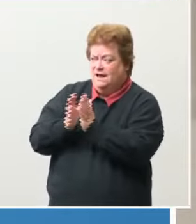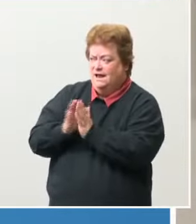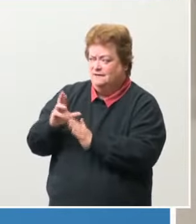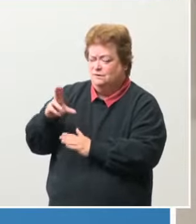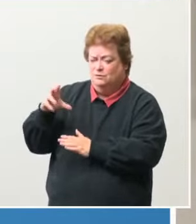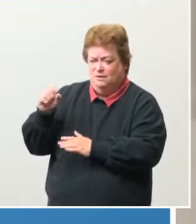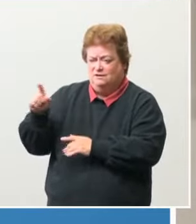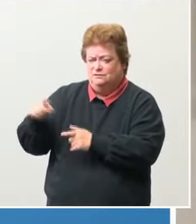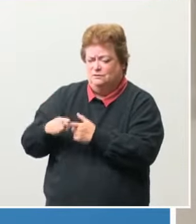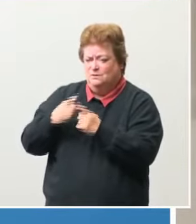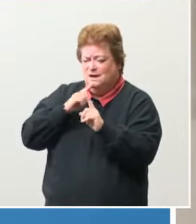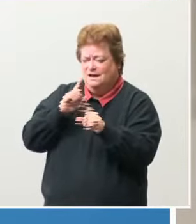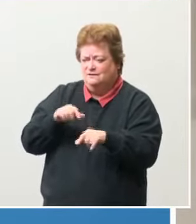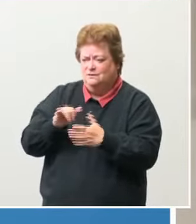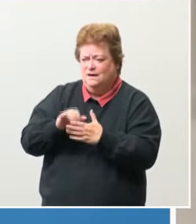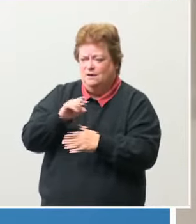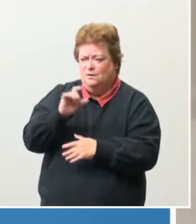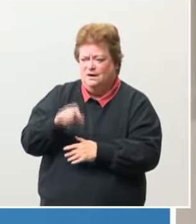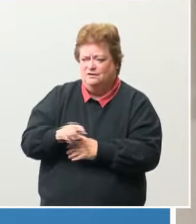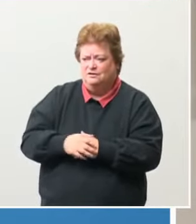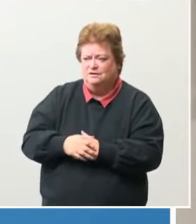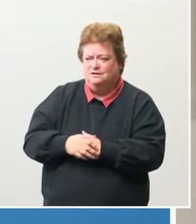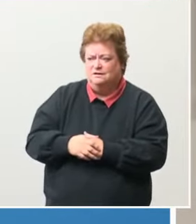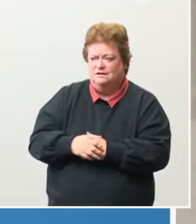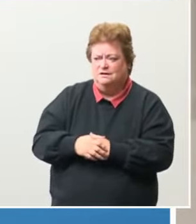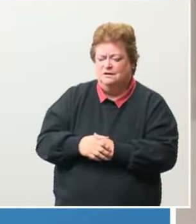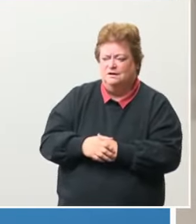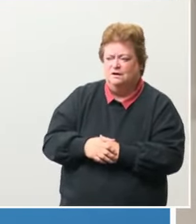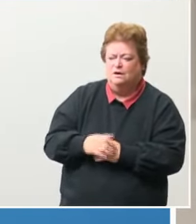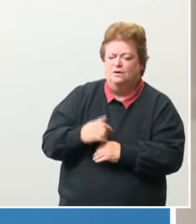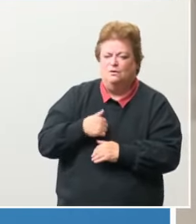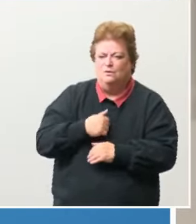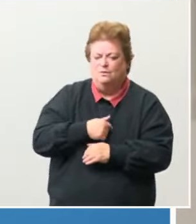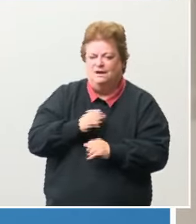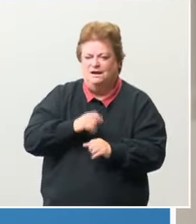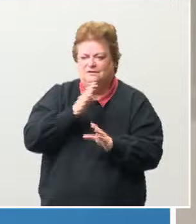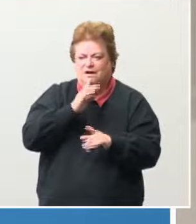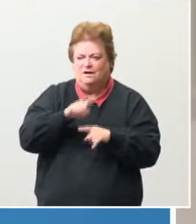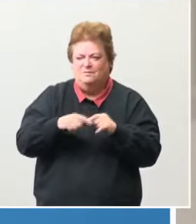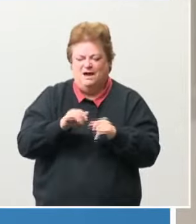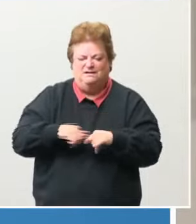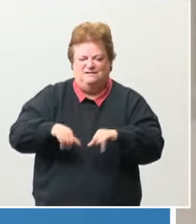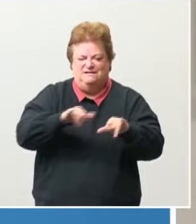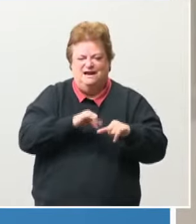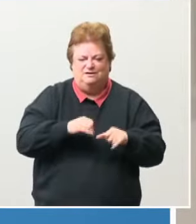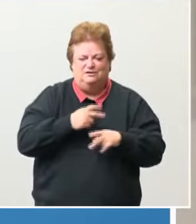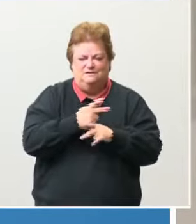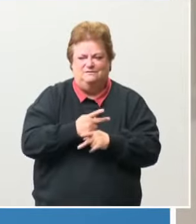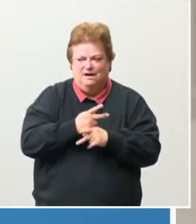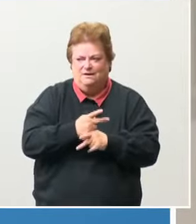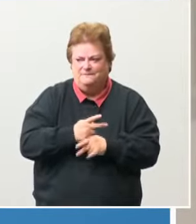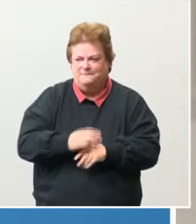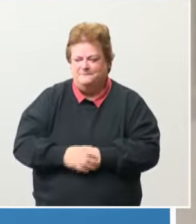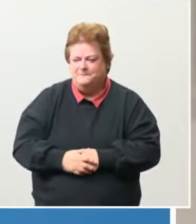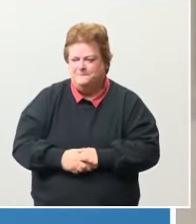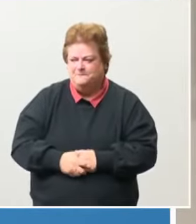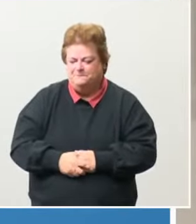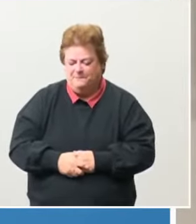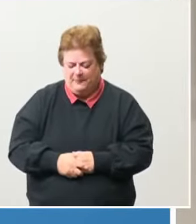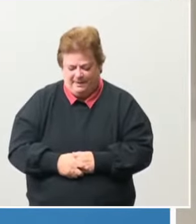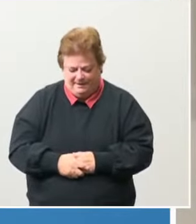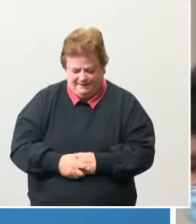up and address that, but we can talk about crisis standards of care and what that means first, and then I'll fill in after